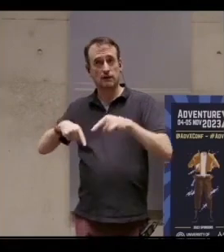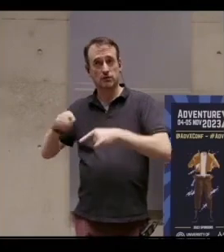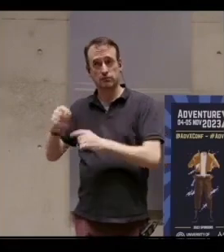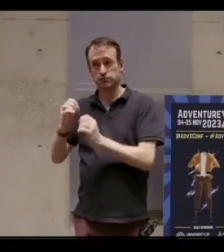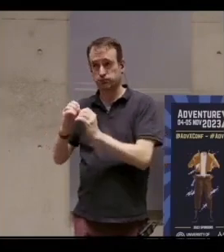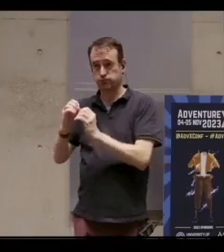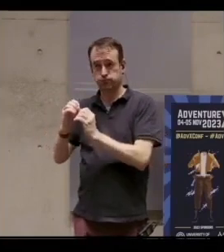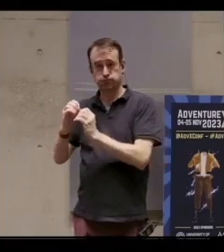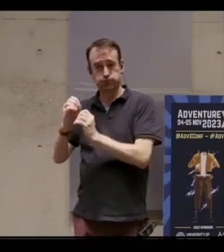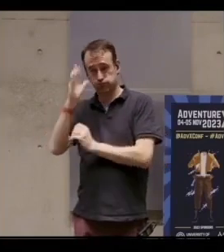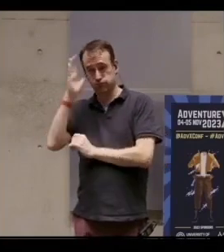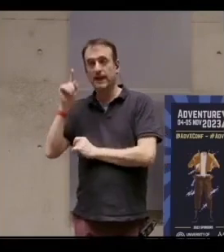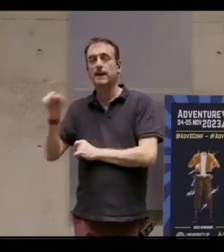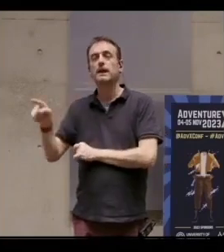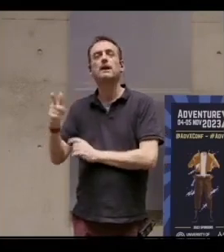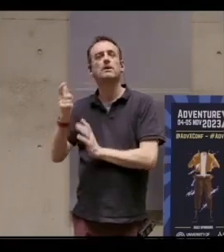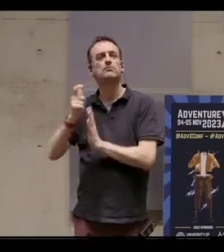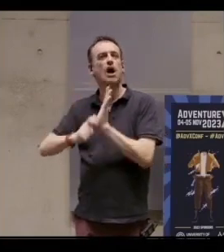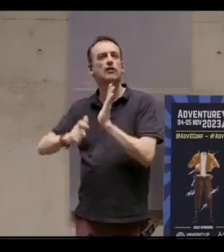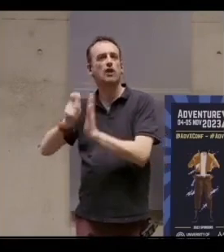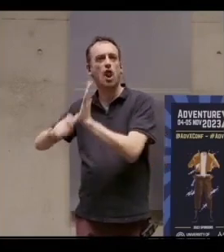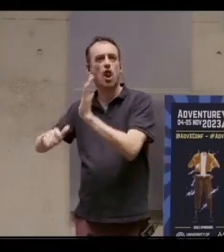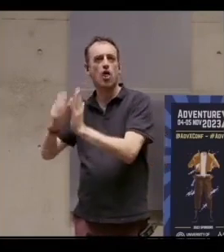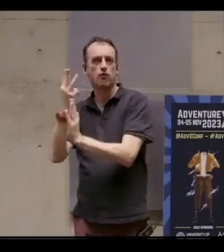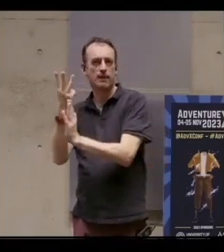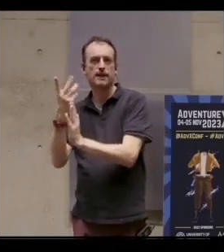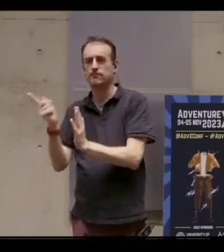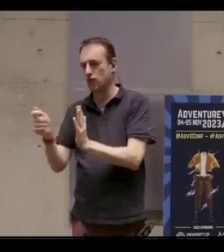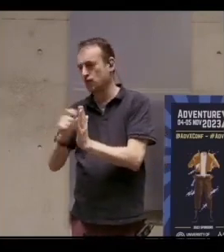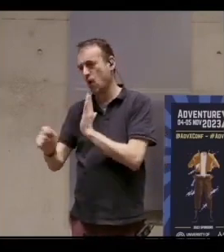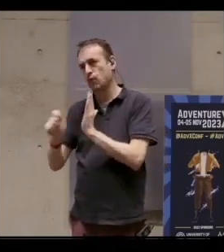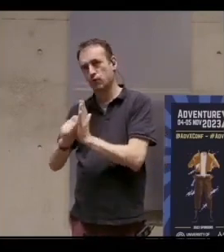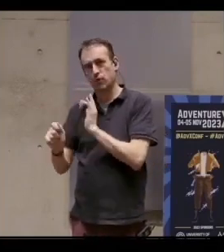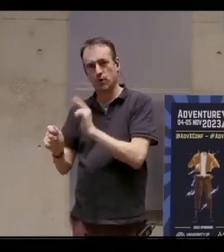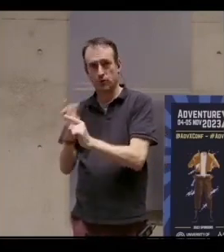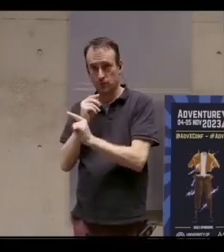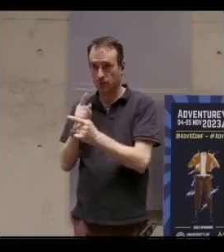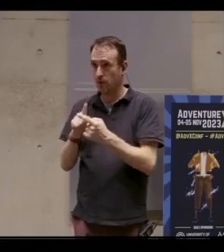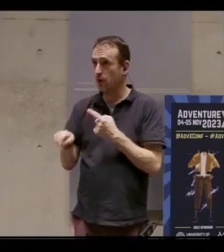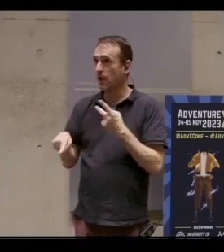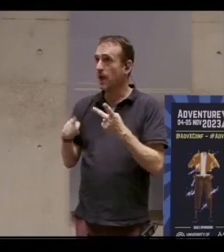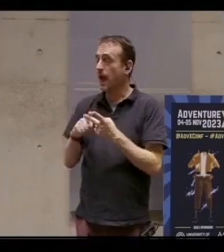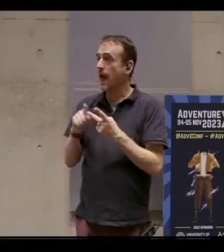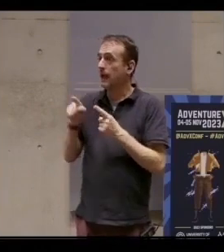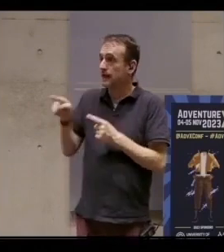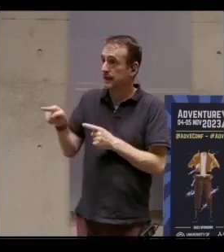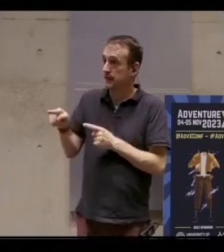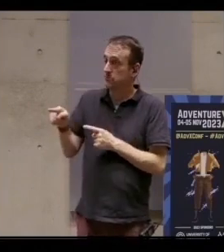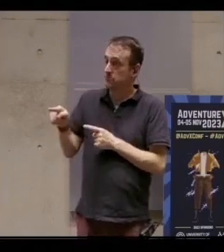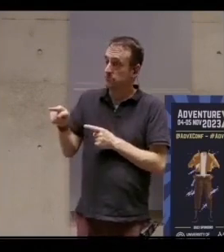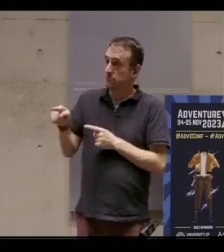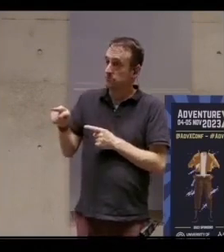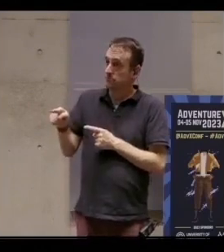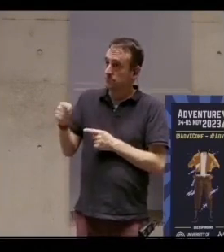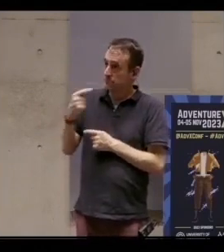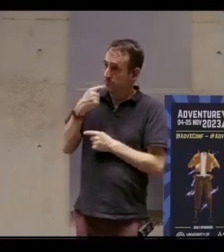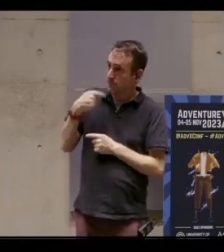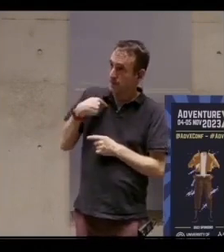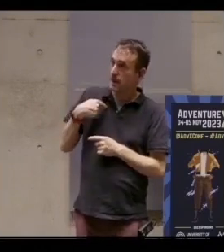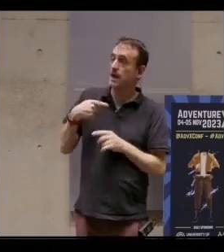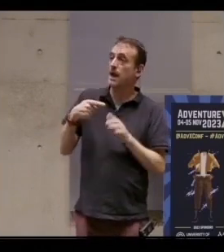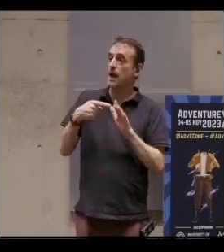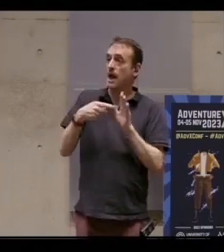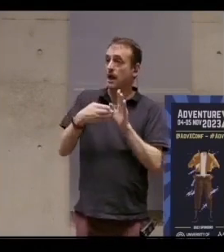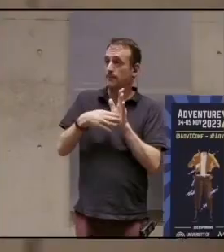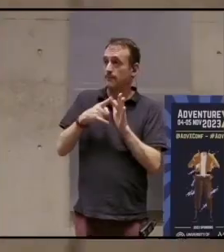three very good articles that might be useful for you as well, and pointed me towards Amelia Tyler's guide to working with